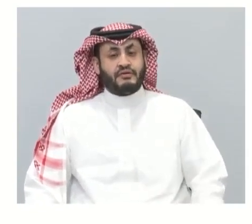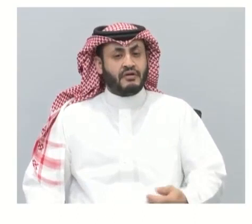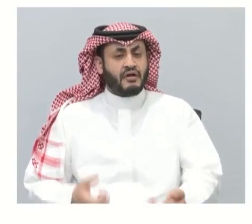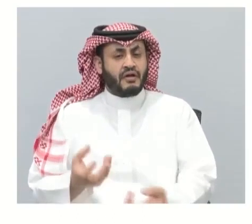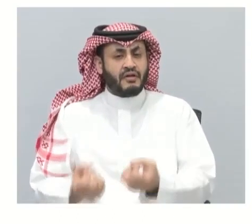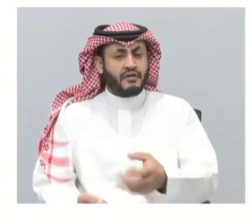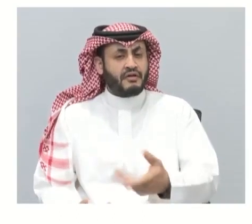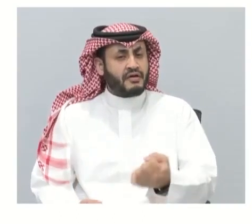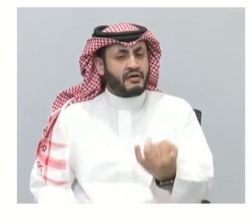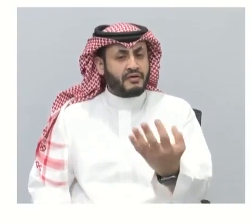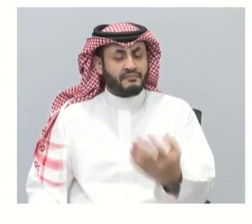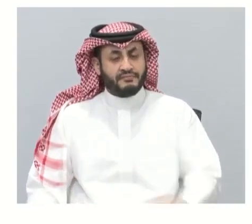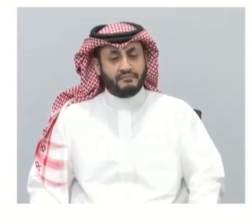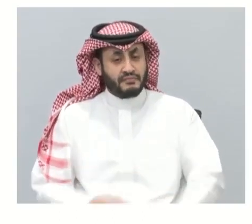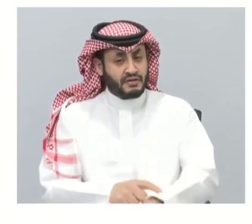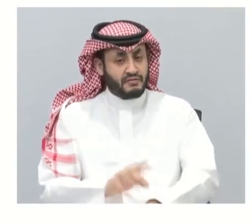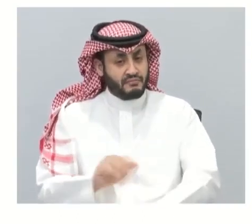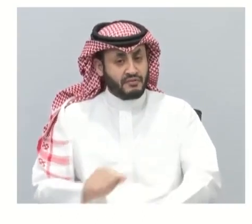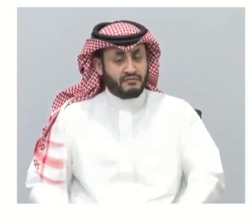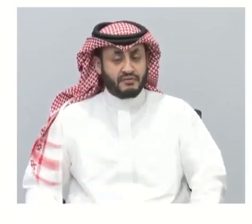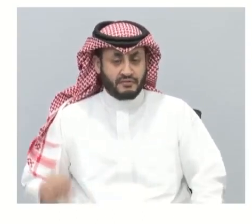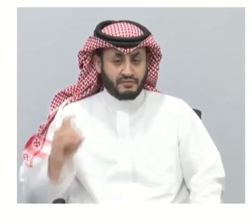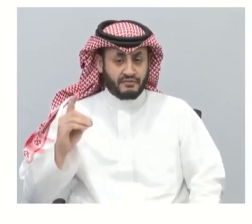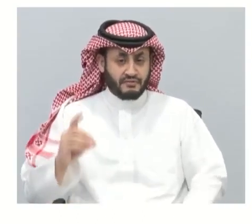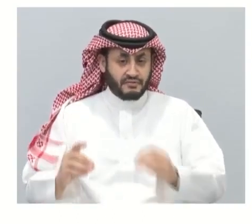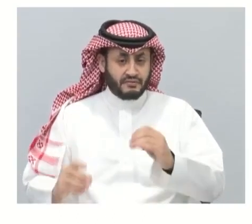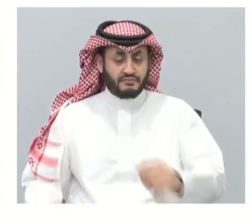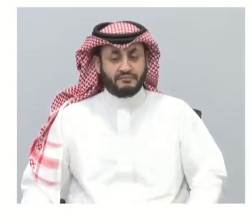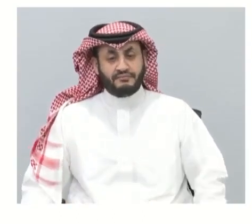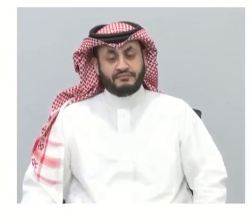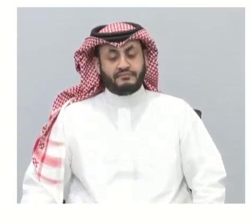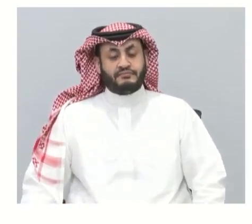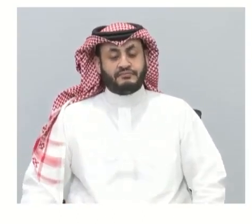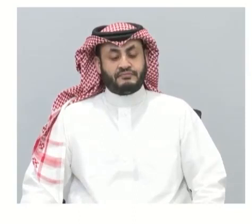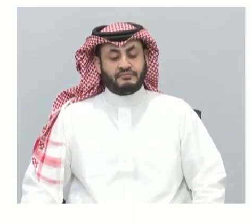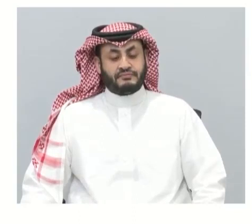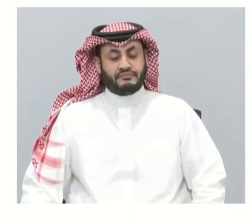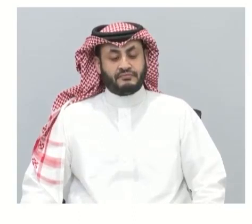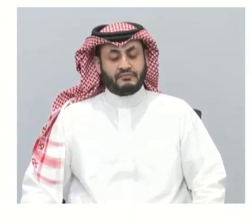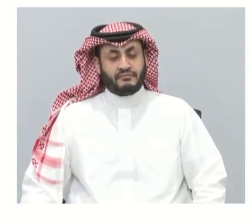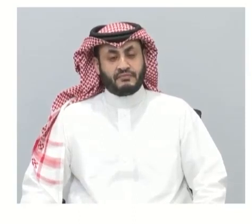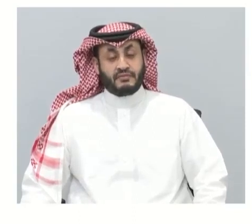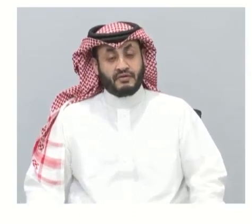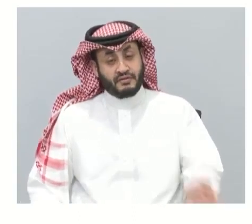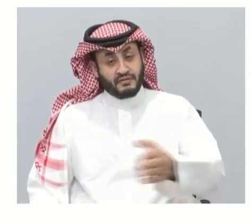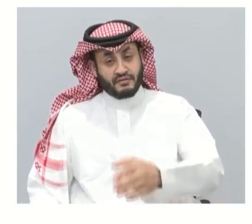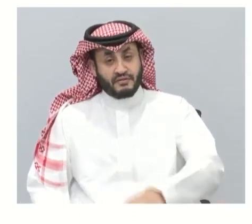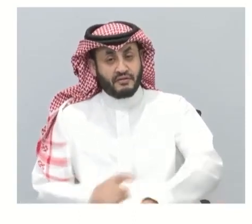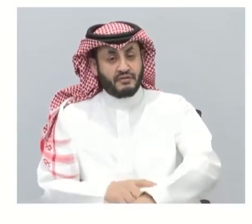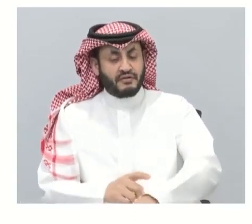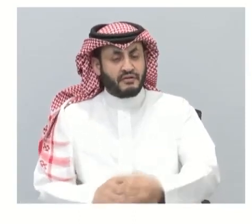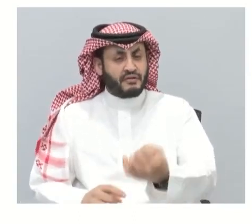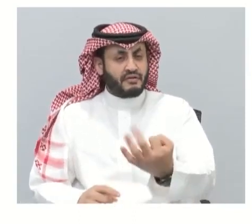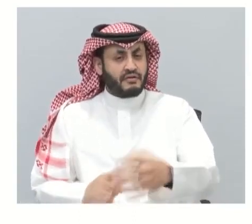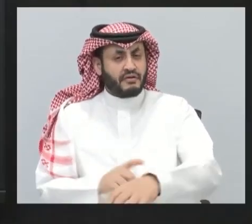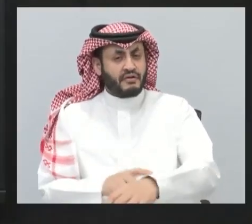baked? The number of orders. I have made many or thousands of orders. How long have you been